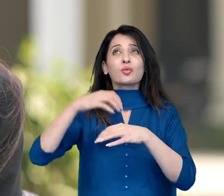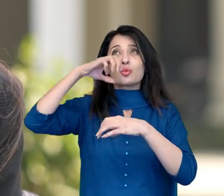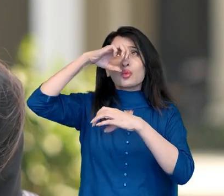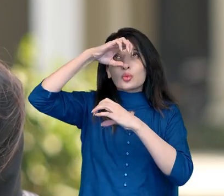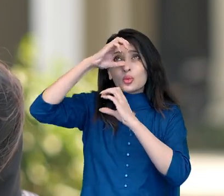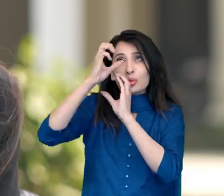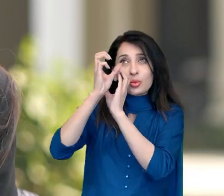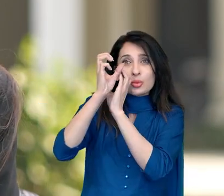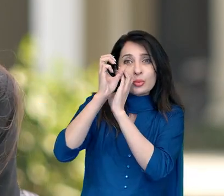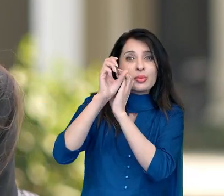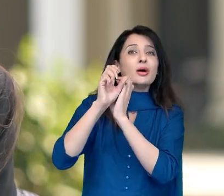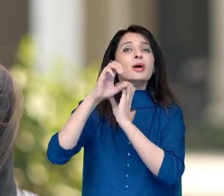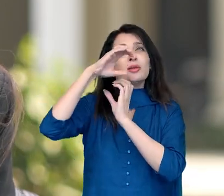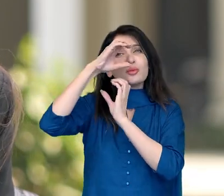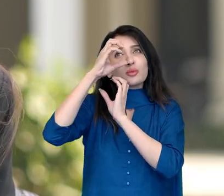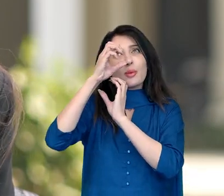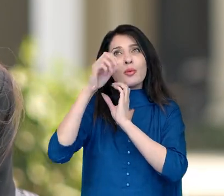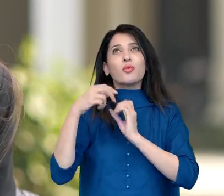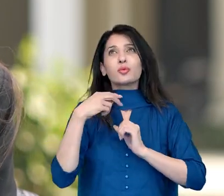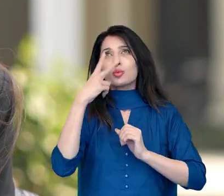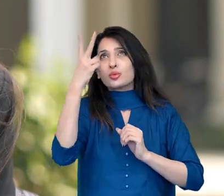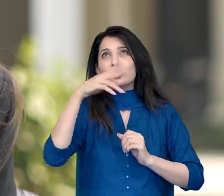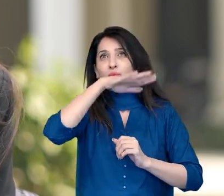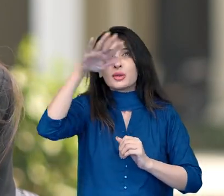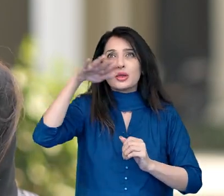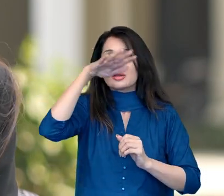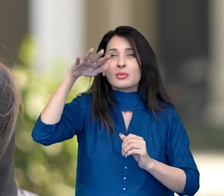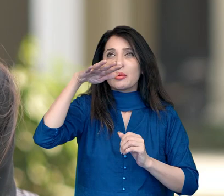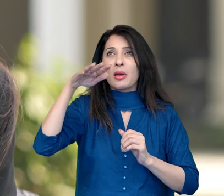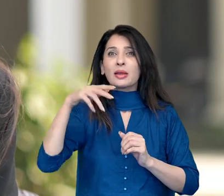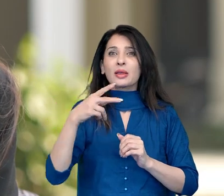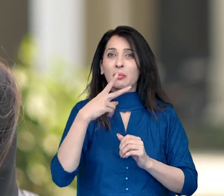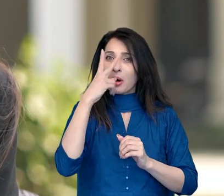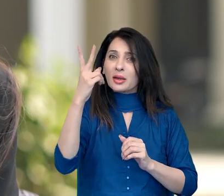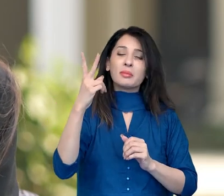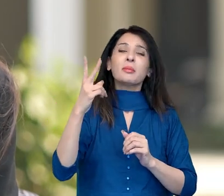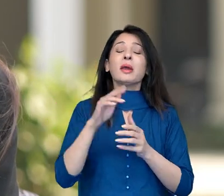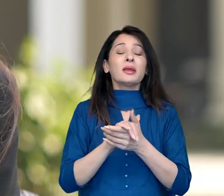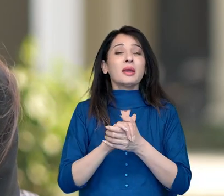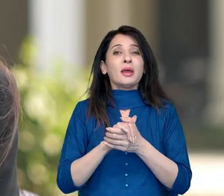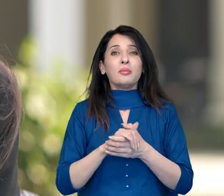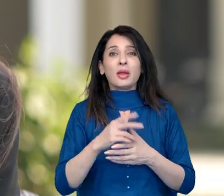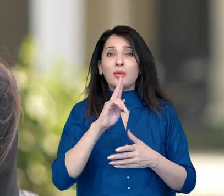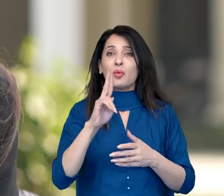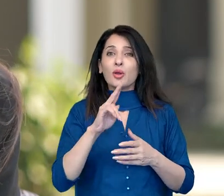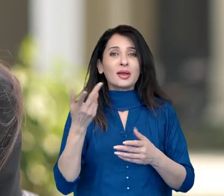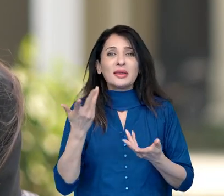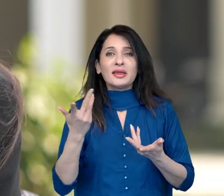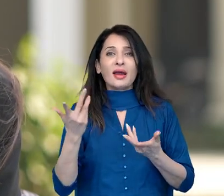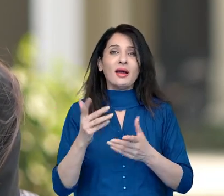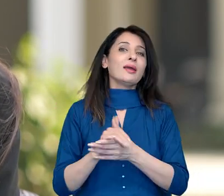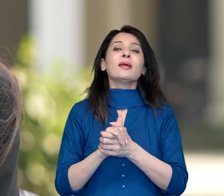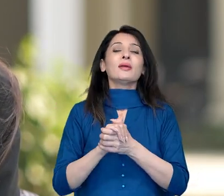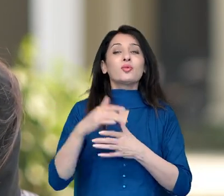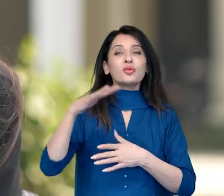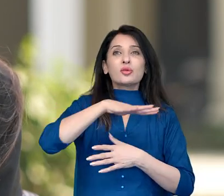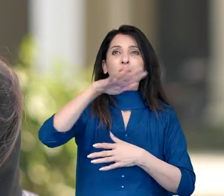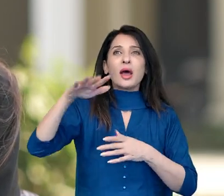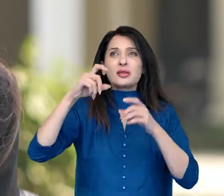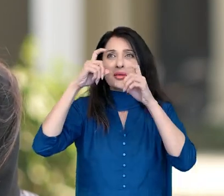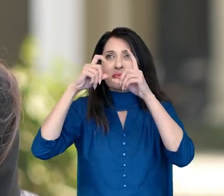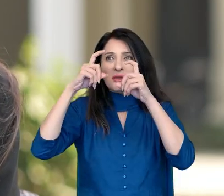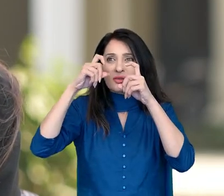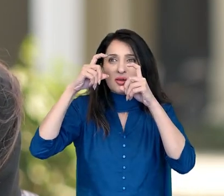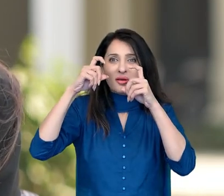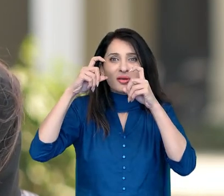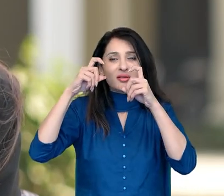Webb Space Telescope. When is it going to be launched? And when is it going to drop and release pictures from the space? And